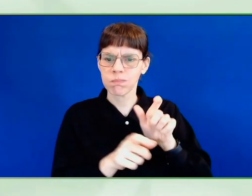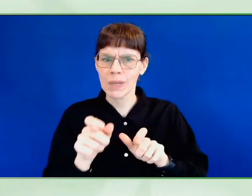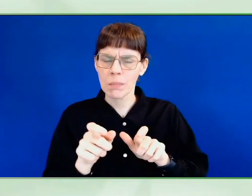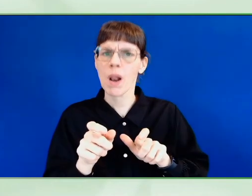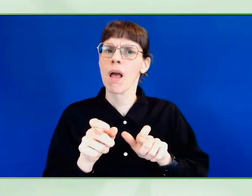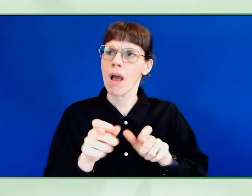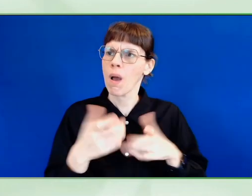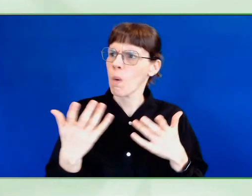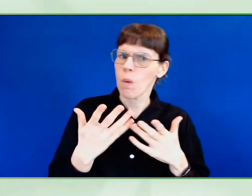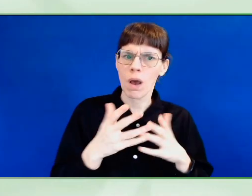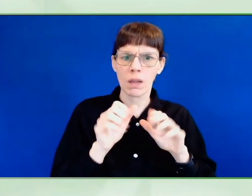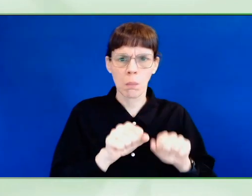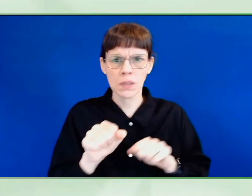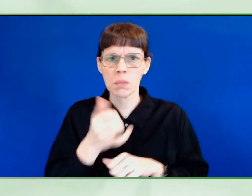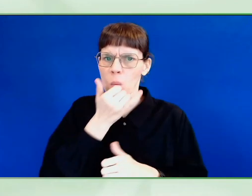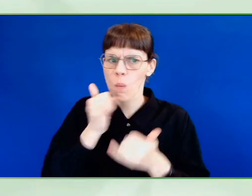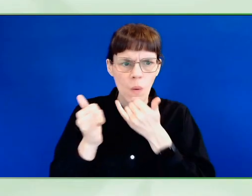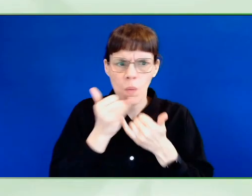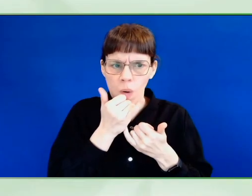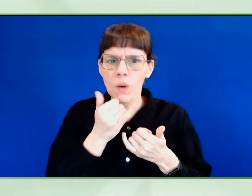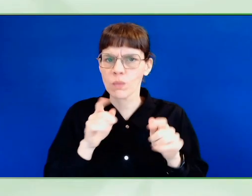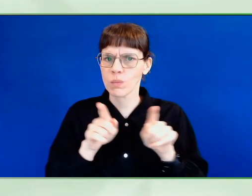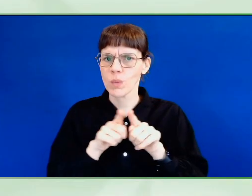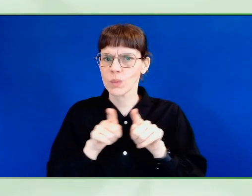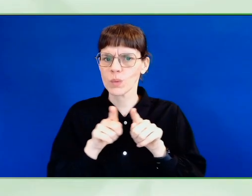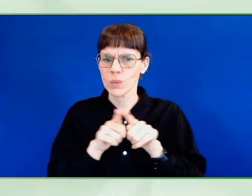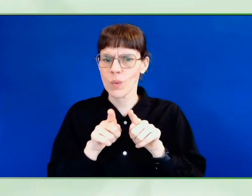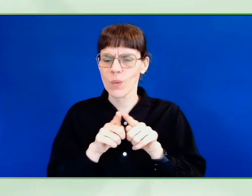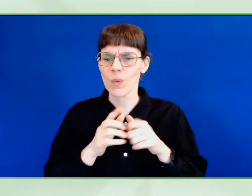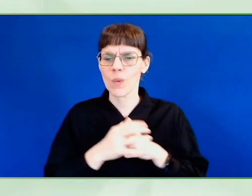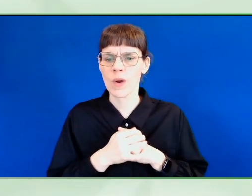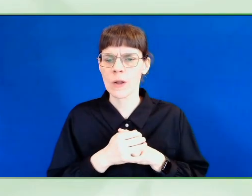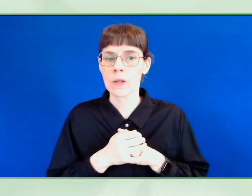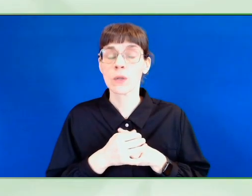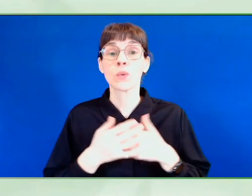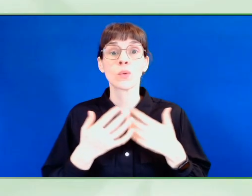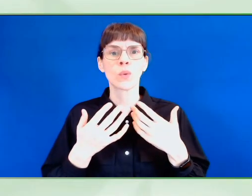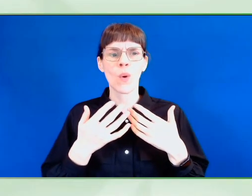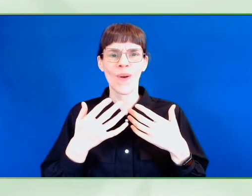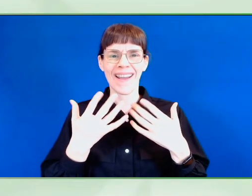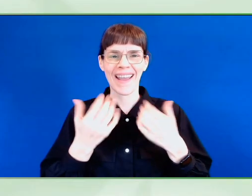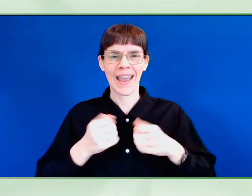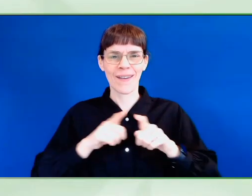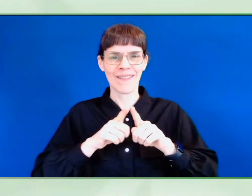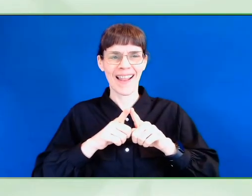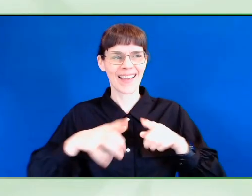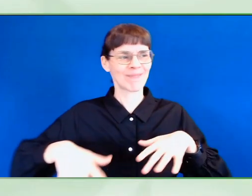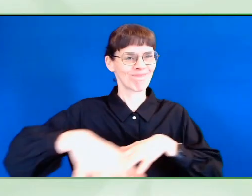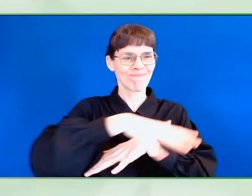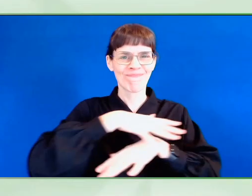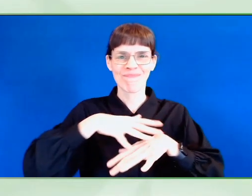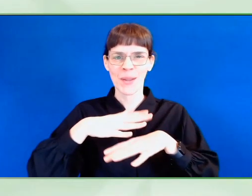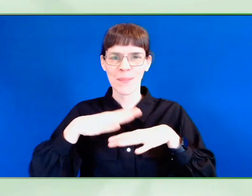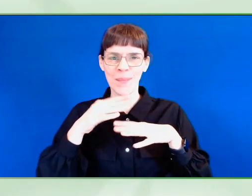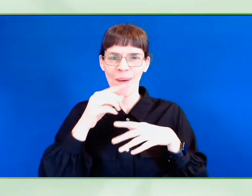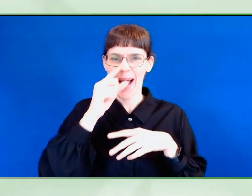wrong? And as that opens up this beautiful space of curiosity and openness within yourself, and